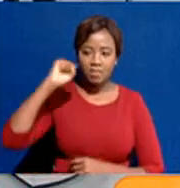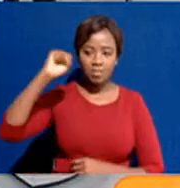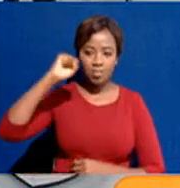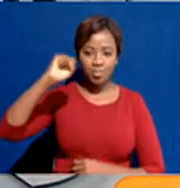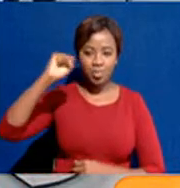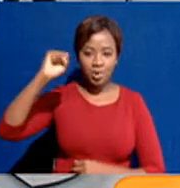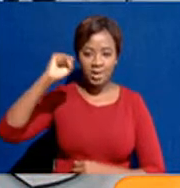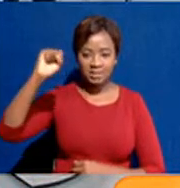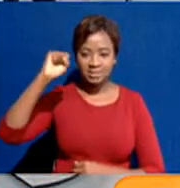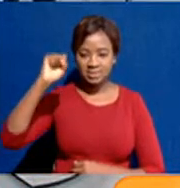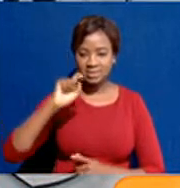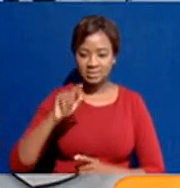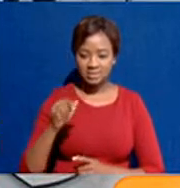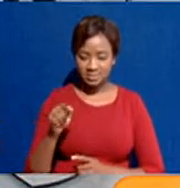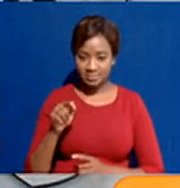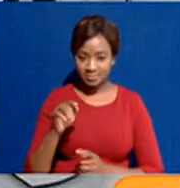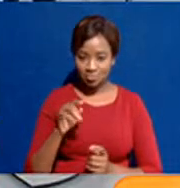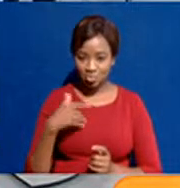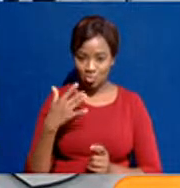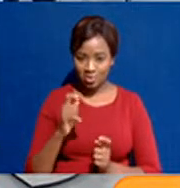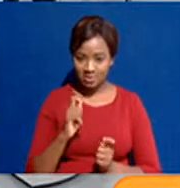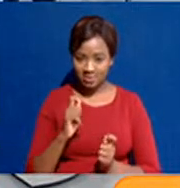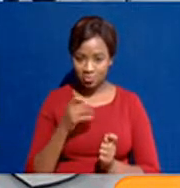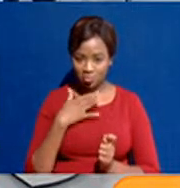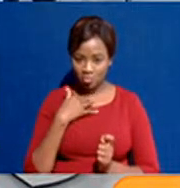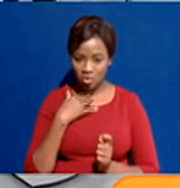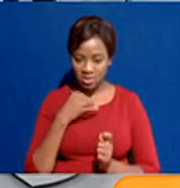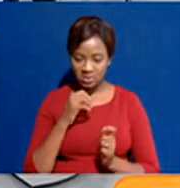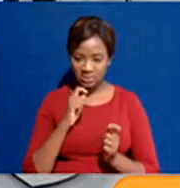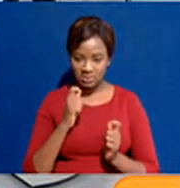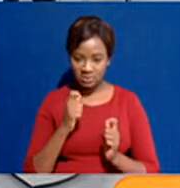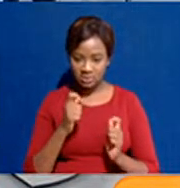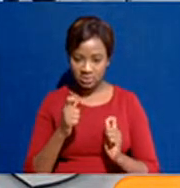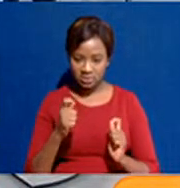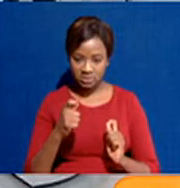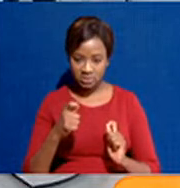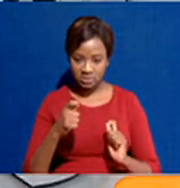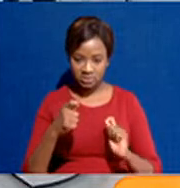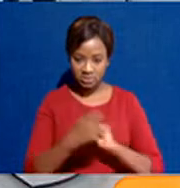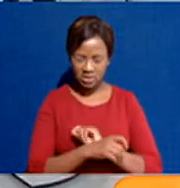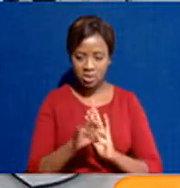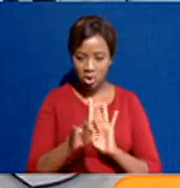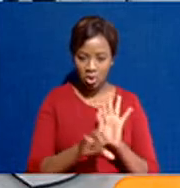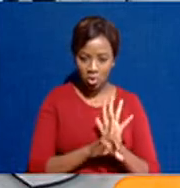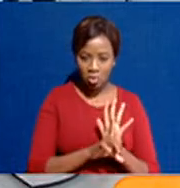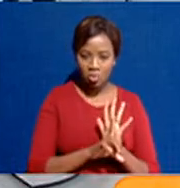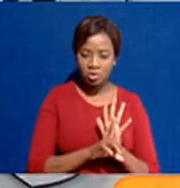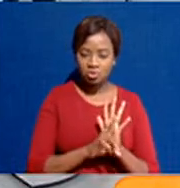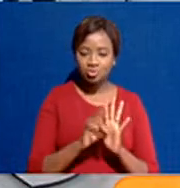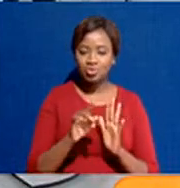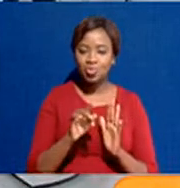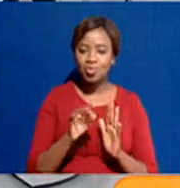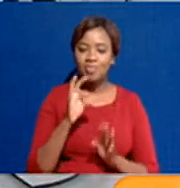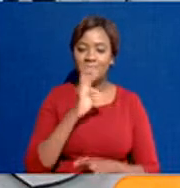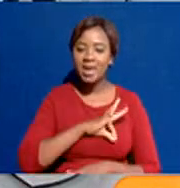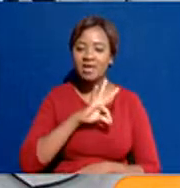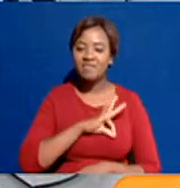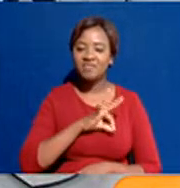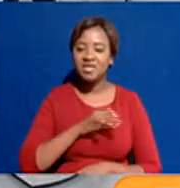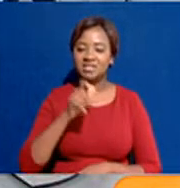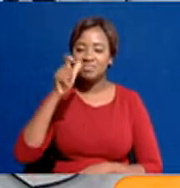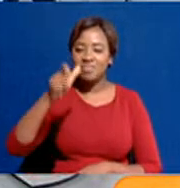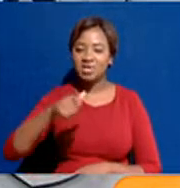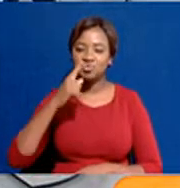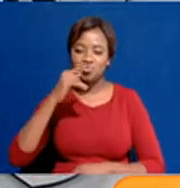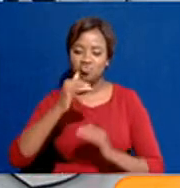the changing of law to suit the political temperatures at the time, or to suit the one who has the political upper hand. It would be